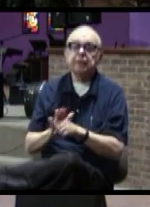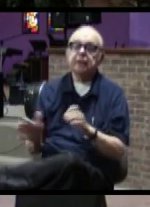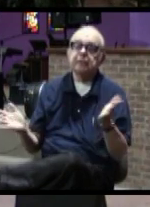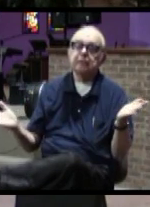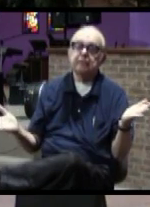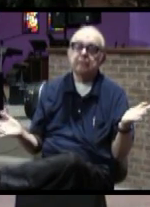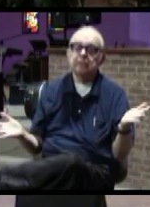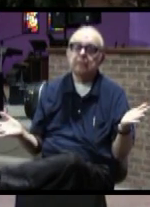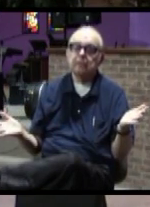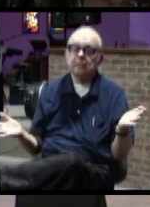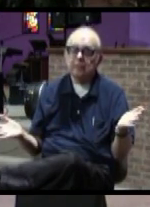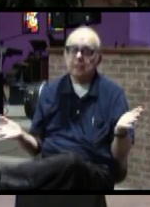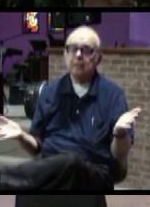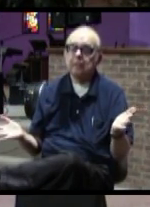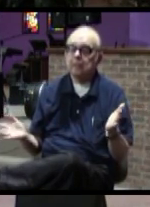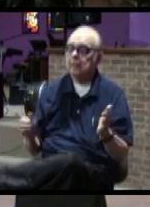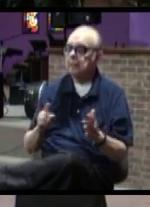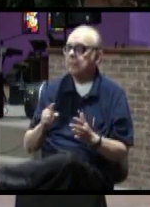it's not complete.